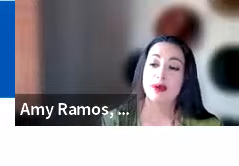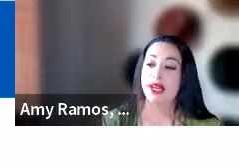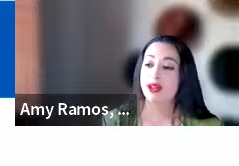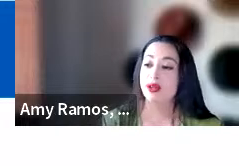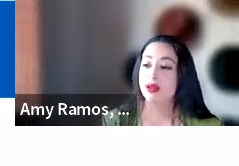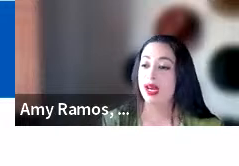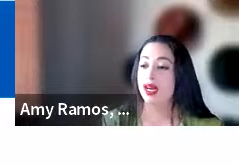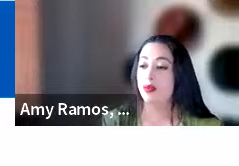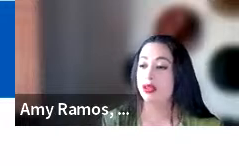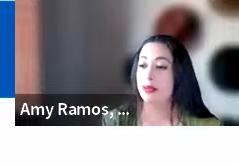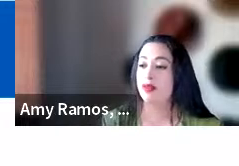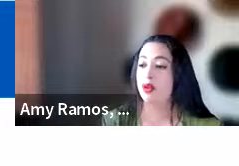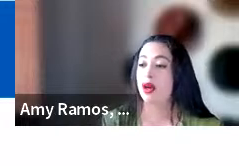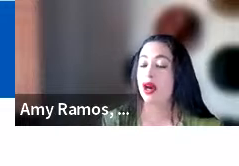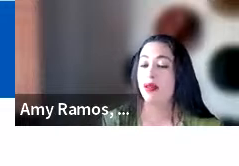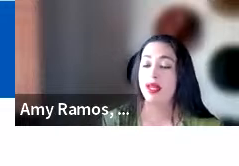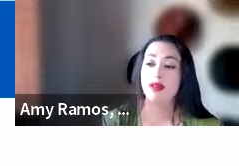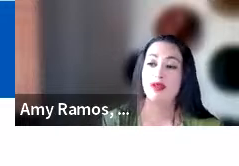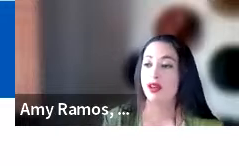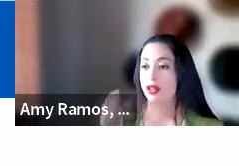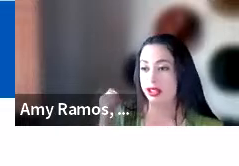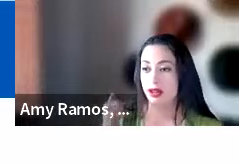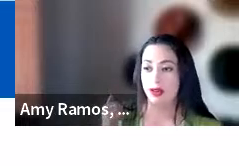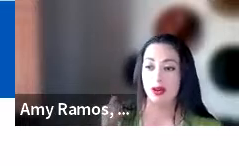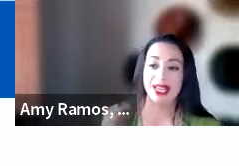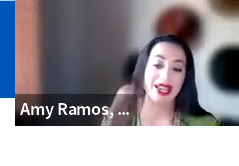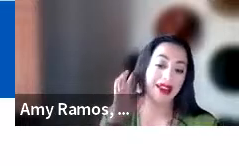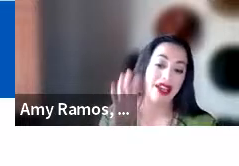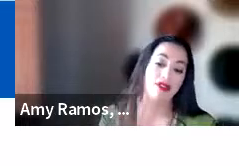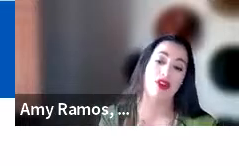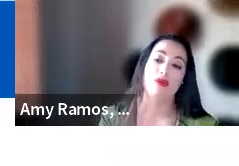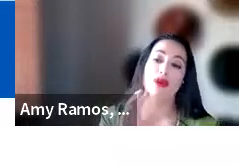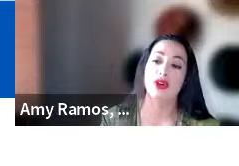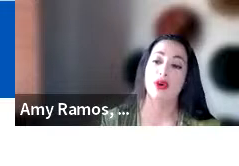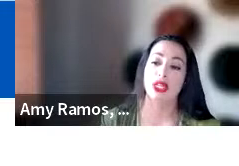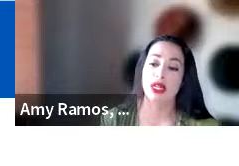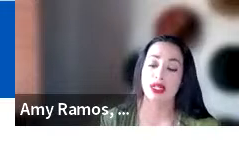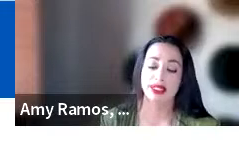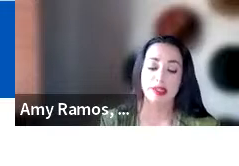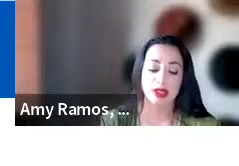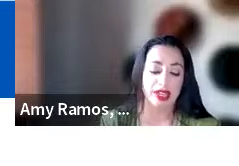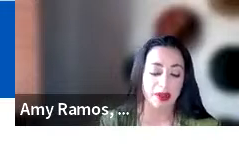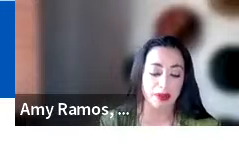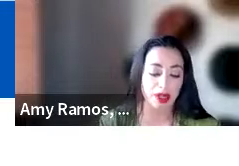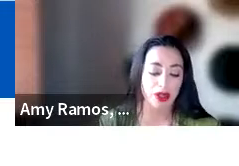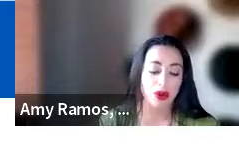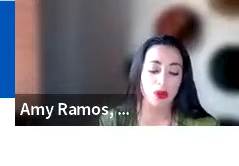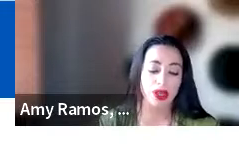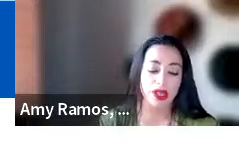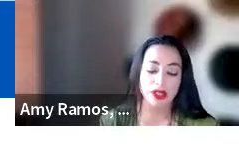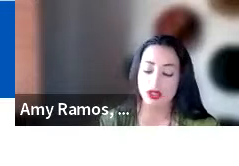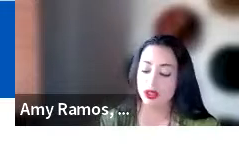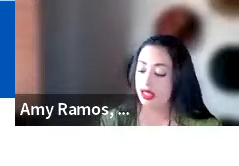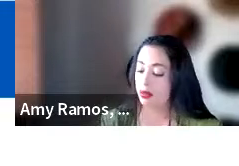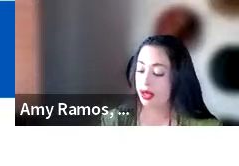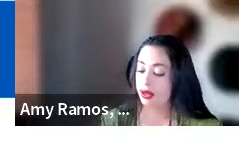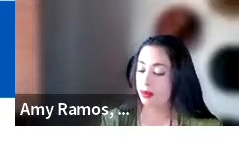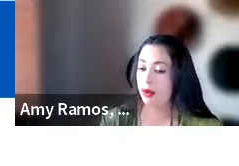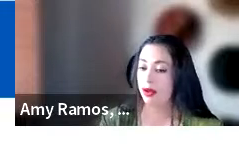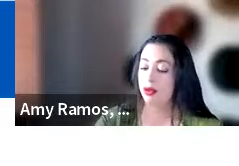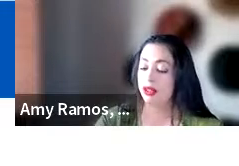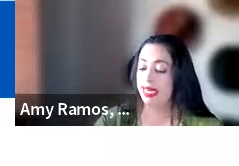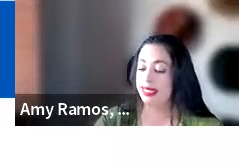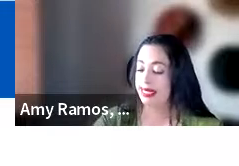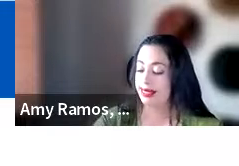As a reminder, some of you are calling in via your cell phone and have your computer going on at the same time. We do celebrate